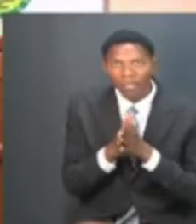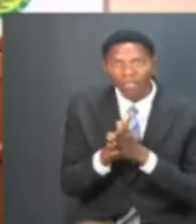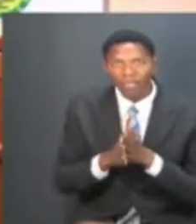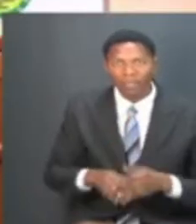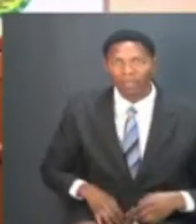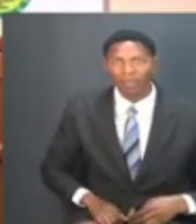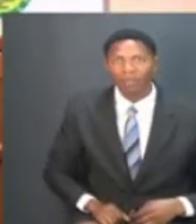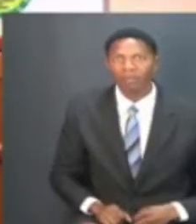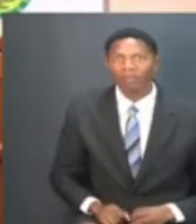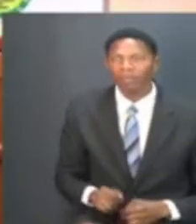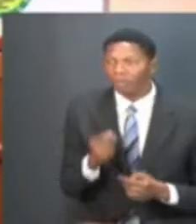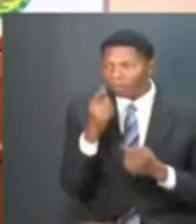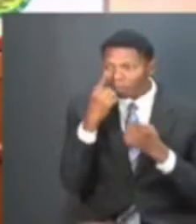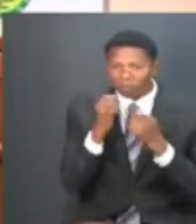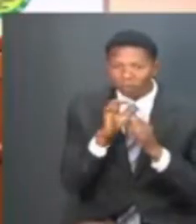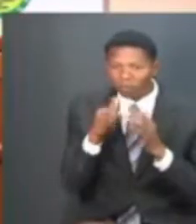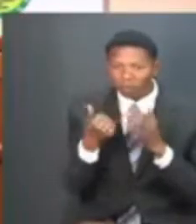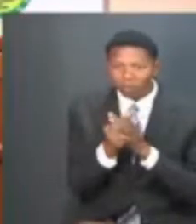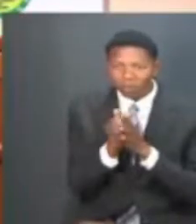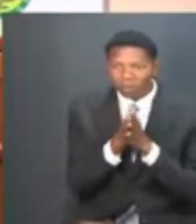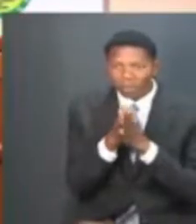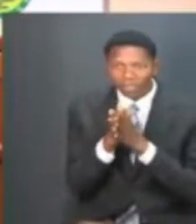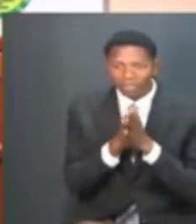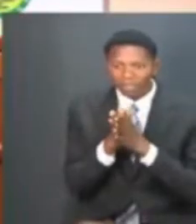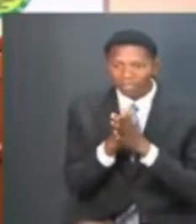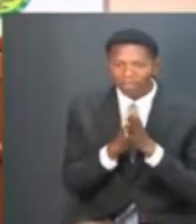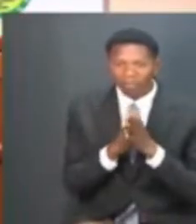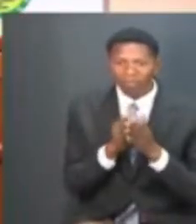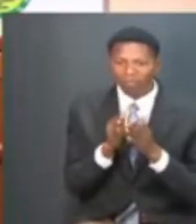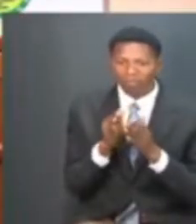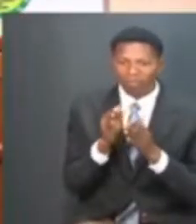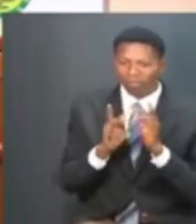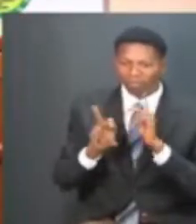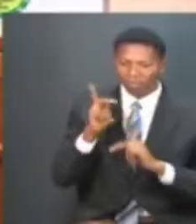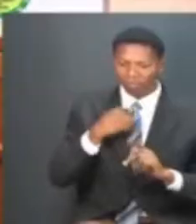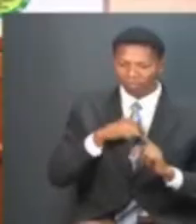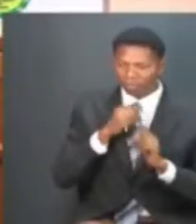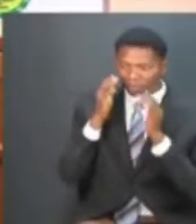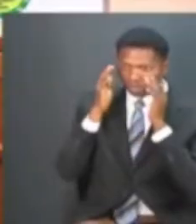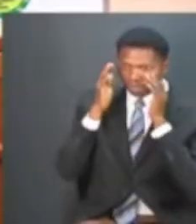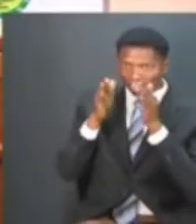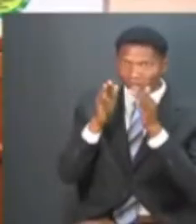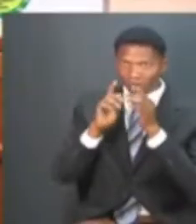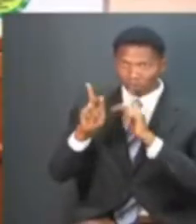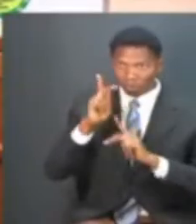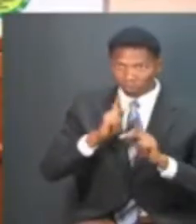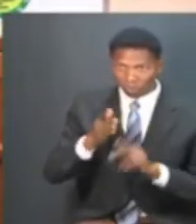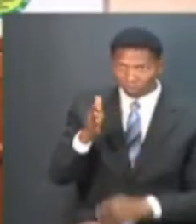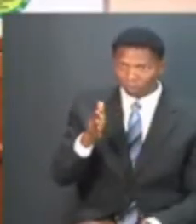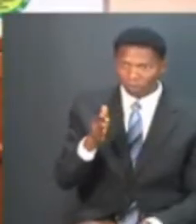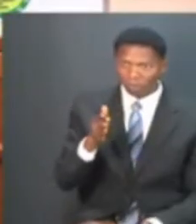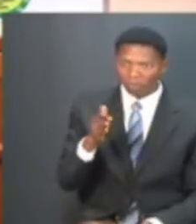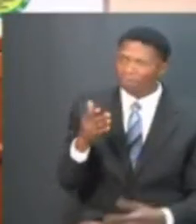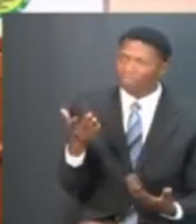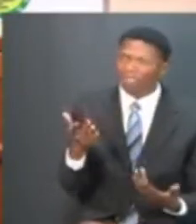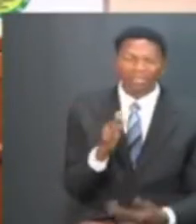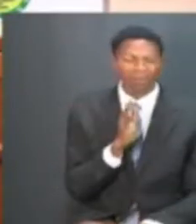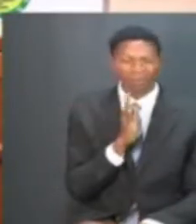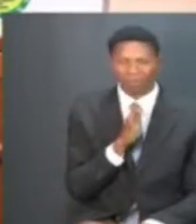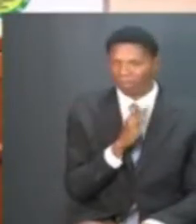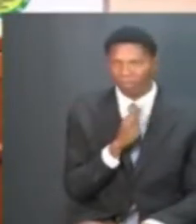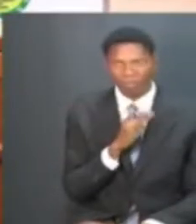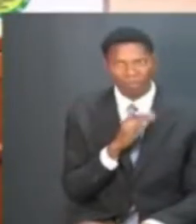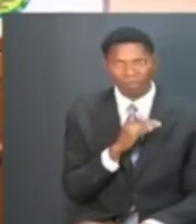Because the interest that the attention that we give to these committees, Mr. Speaker, is very poor. It's